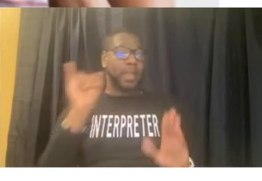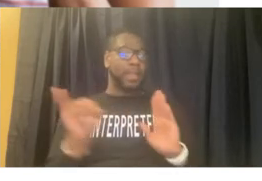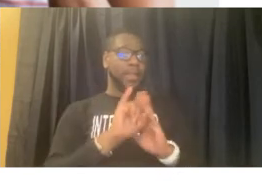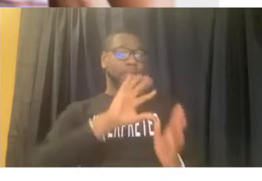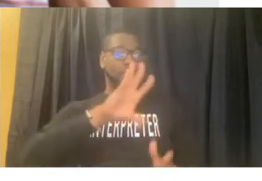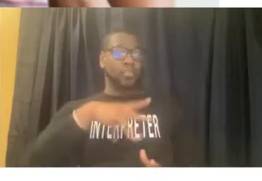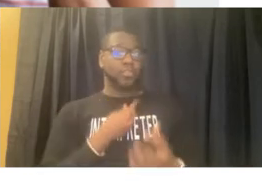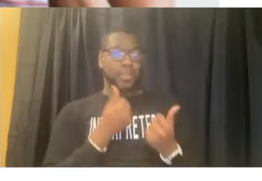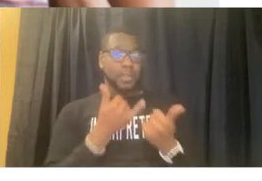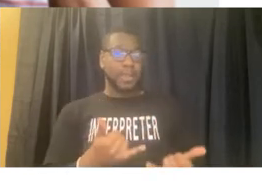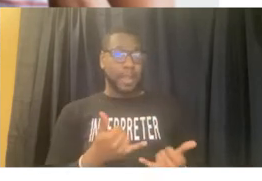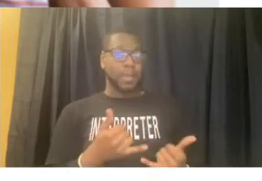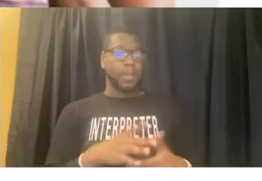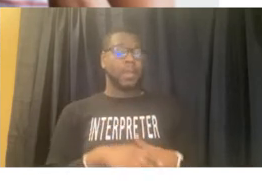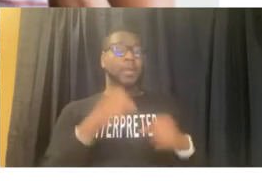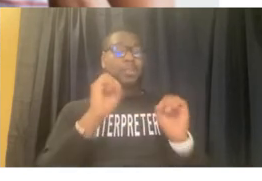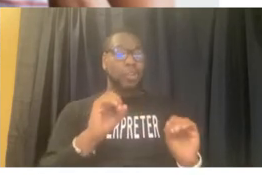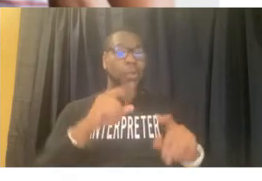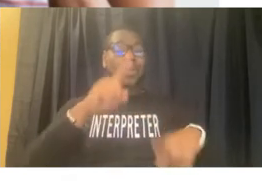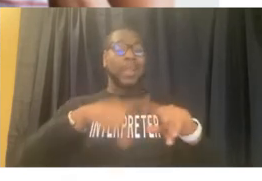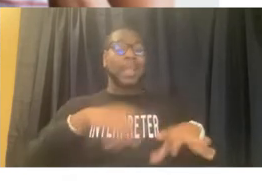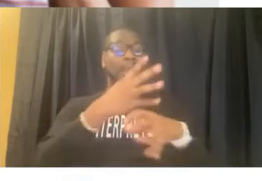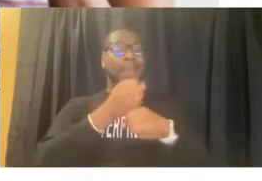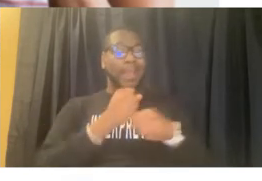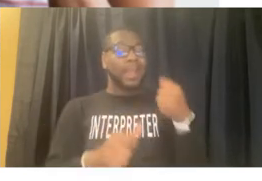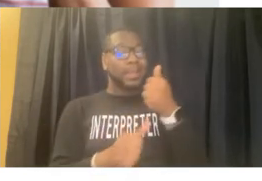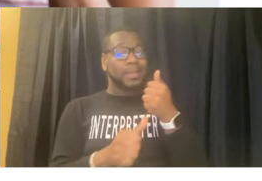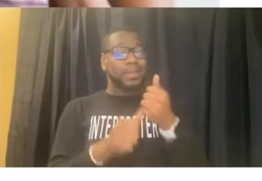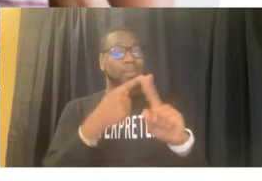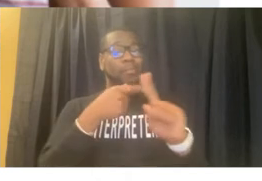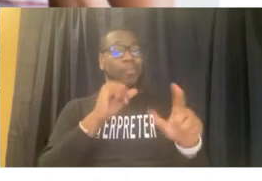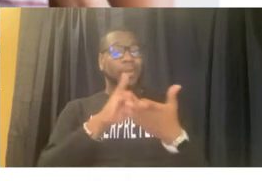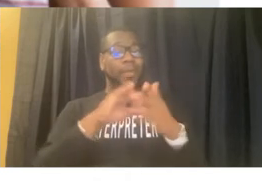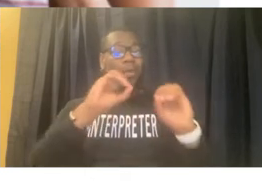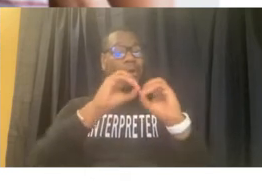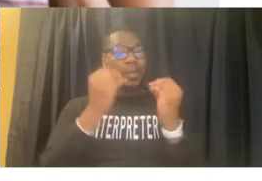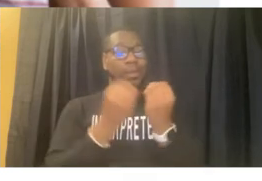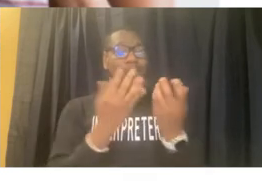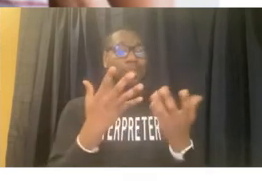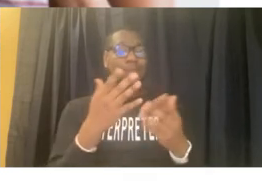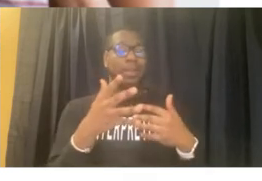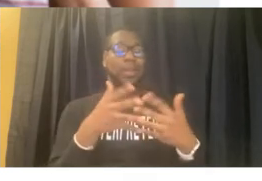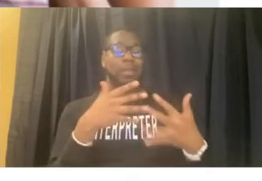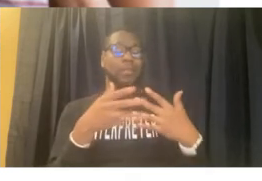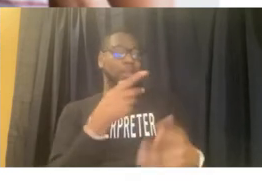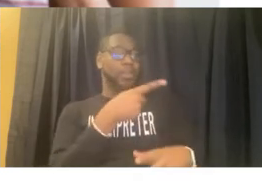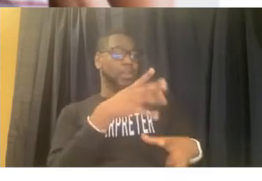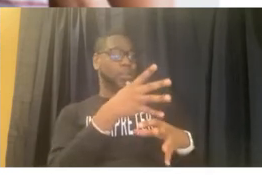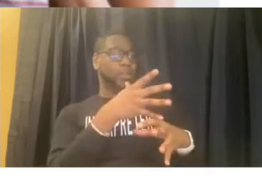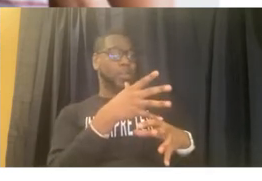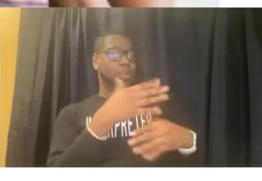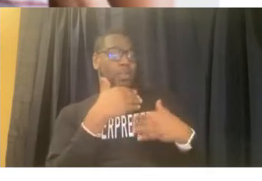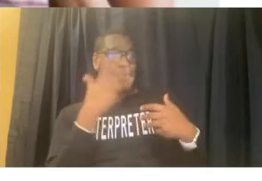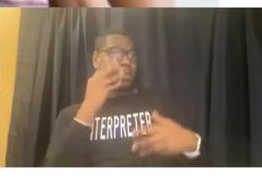organization, even though I've experienced sexual violence. How heartbreaking is that? How heartbreaking is that? There's a policy in place